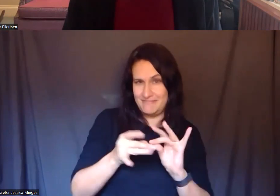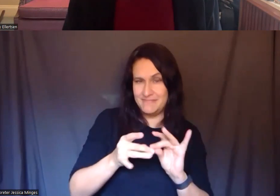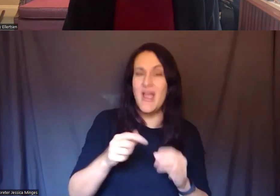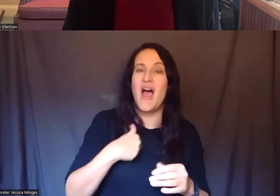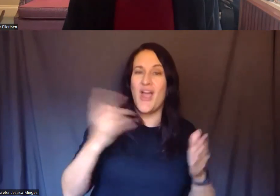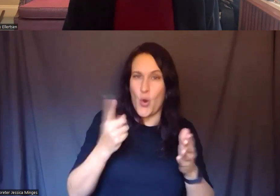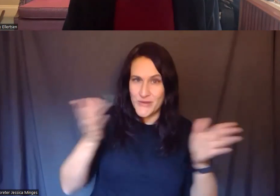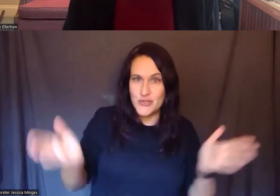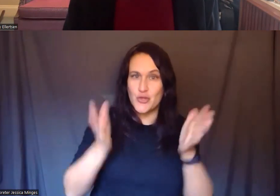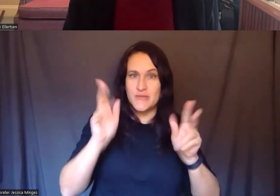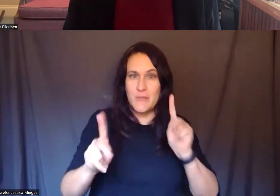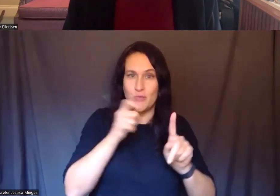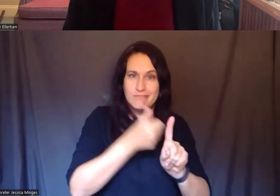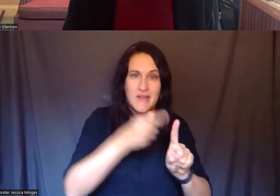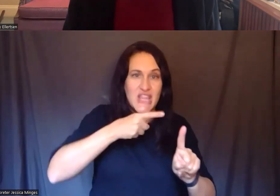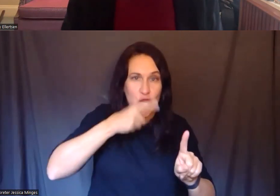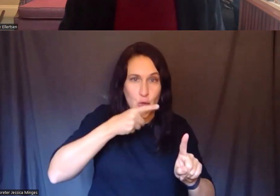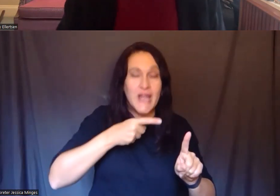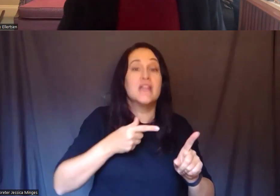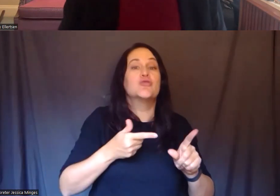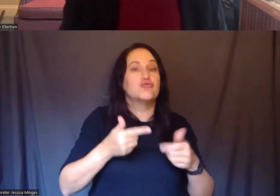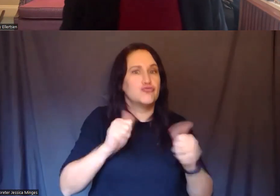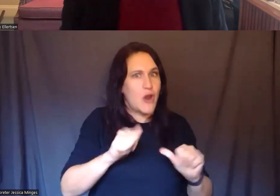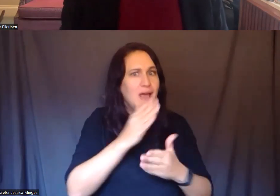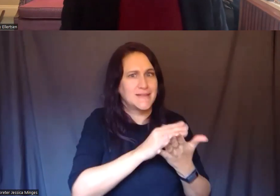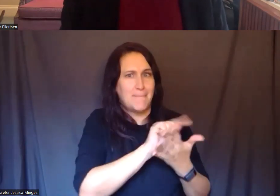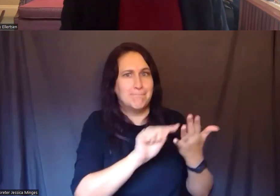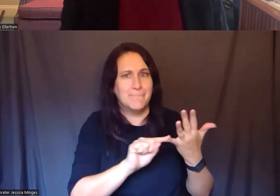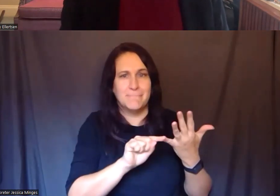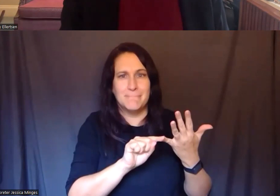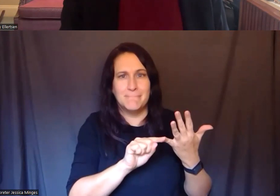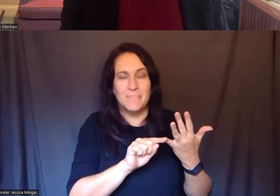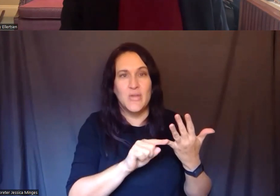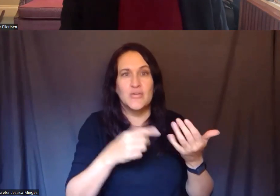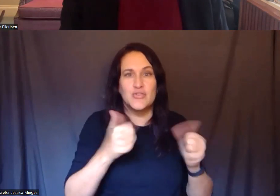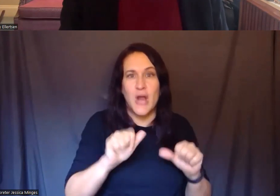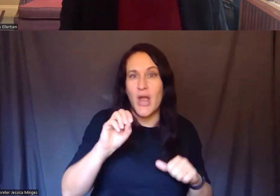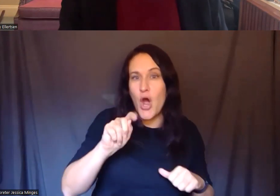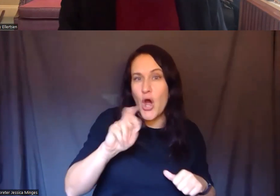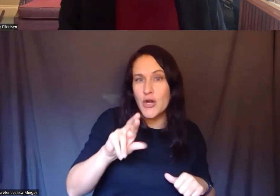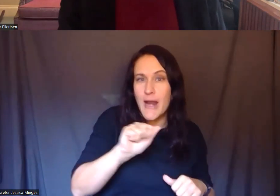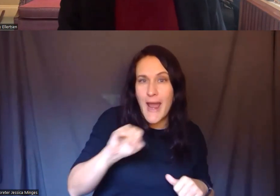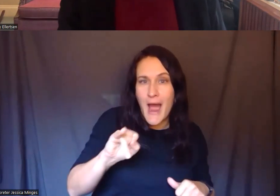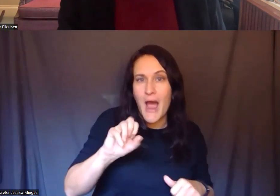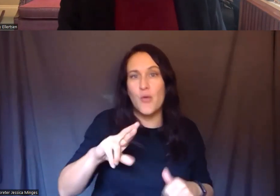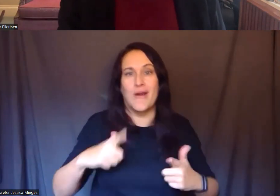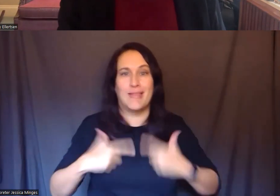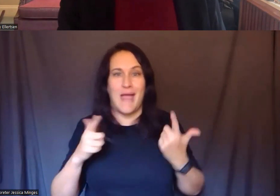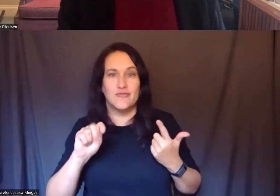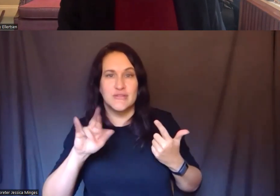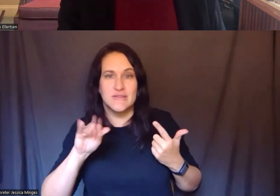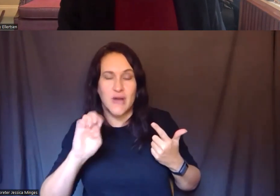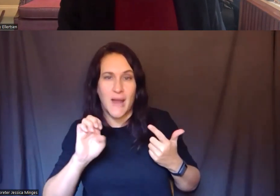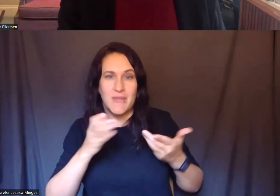people who are hearing to try some of this stuff. So try Otter AI or try Live Transcribe on your laptop when you're